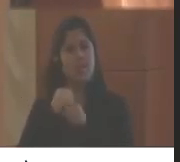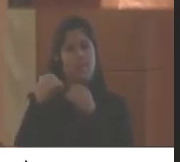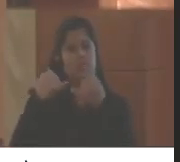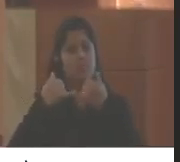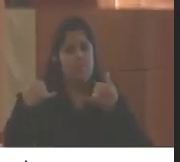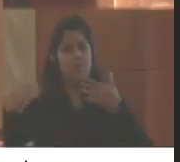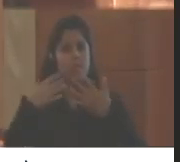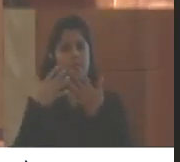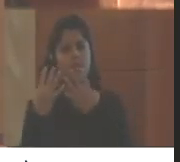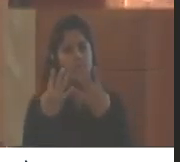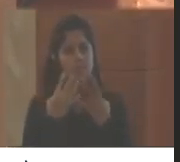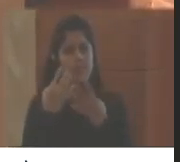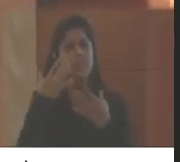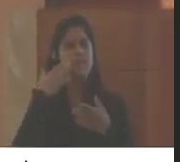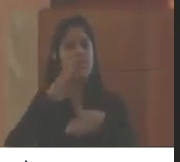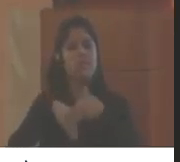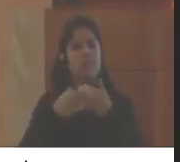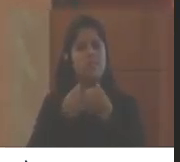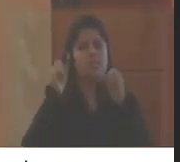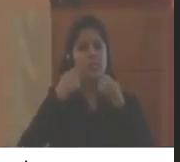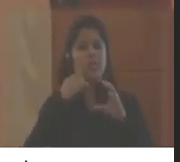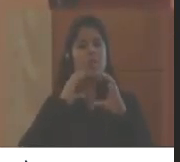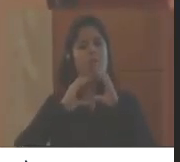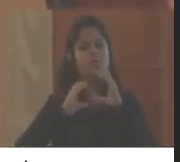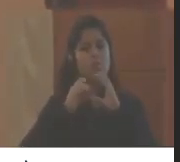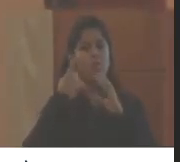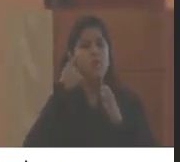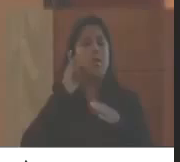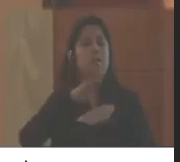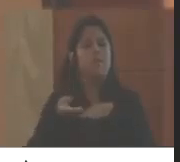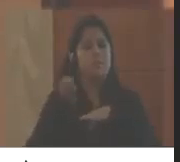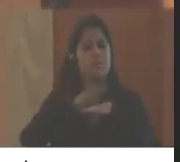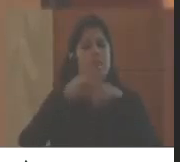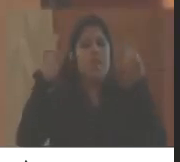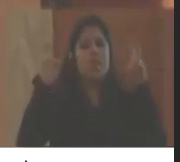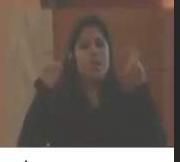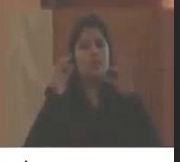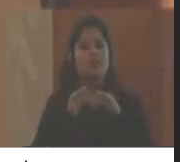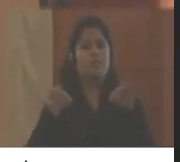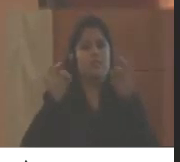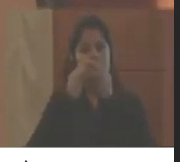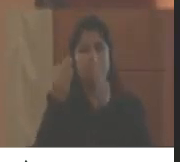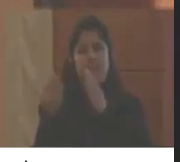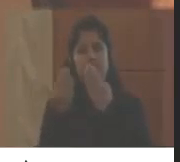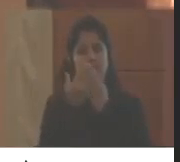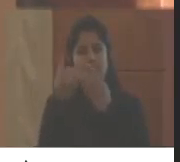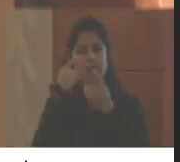And these are the knowledge of risk, the risk reduction, and